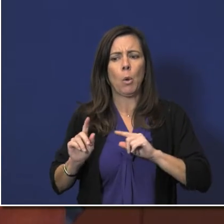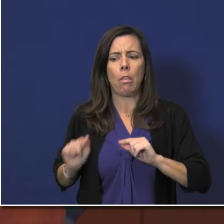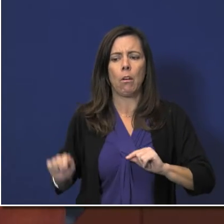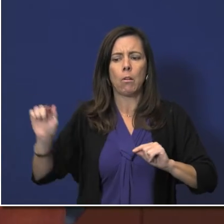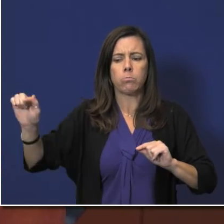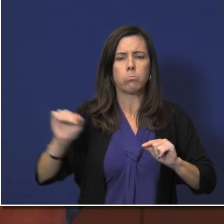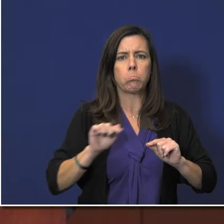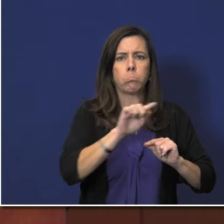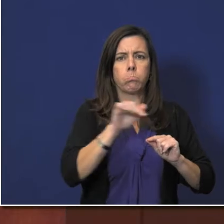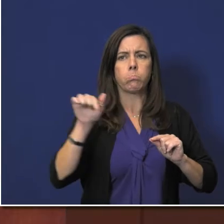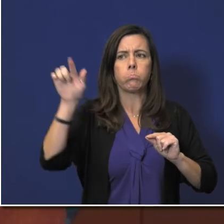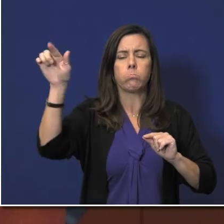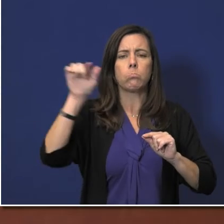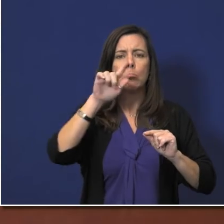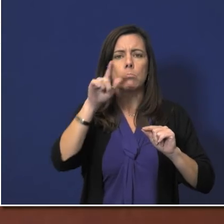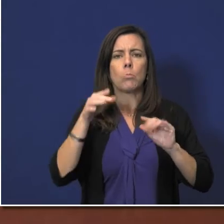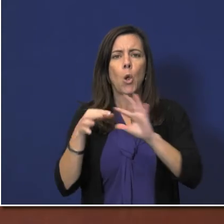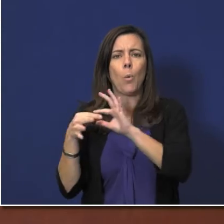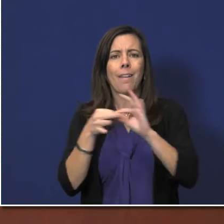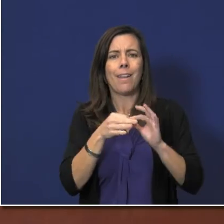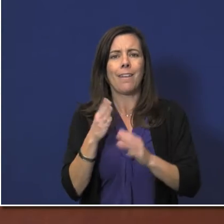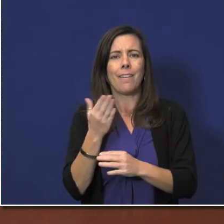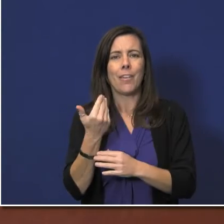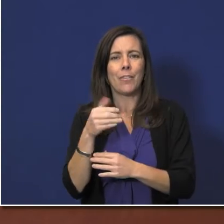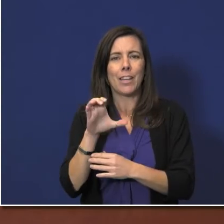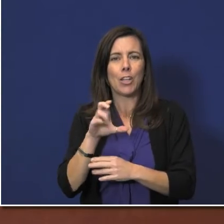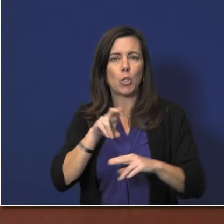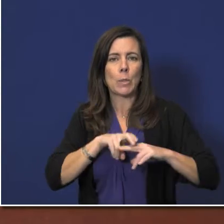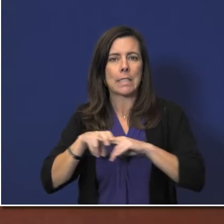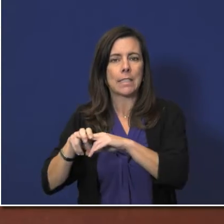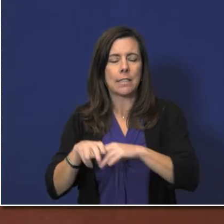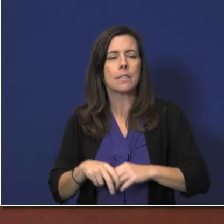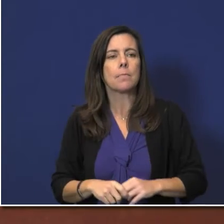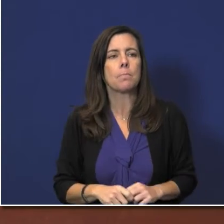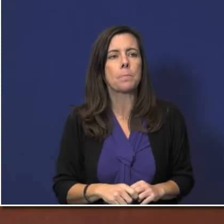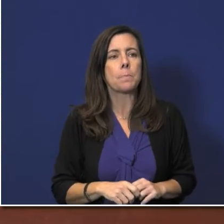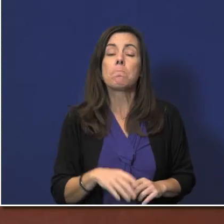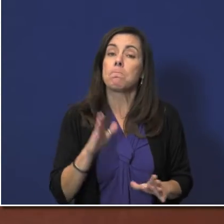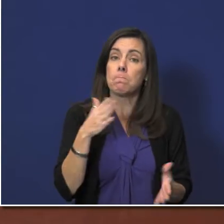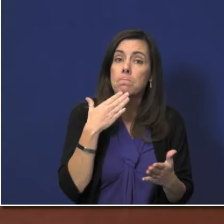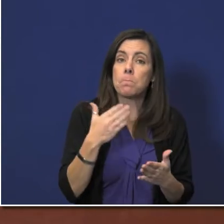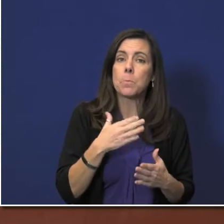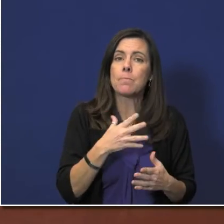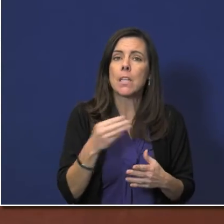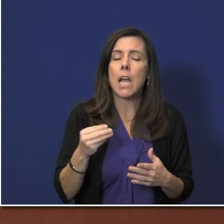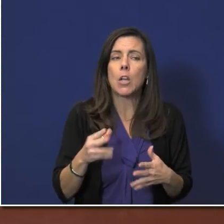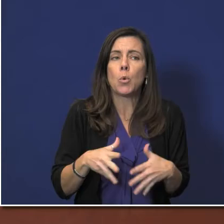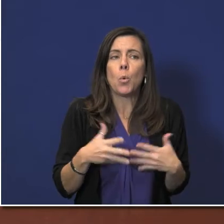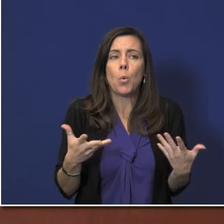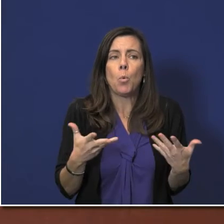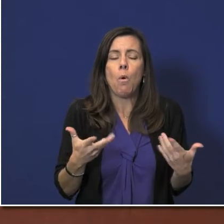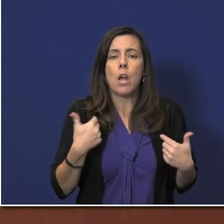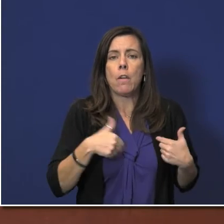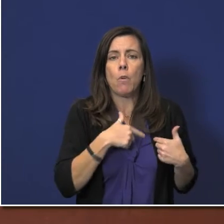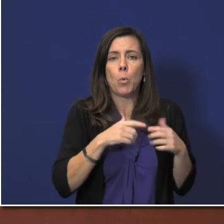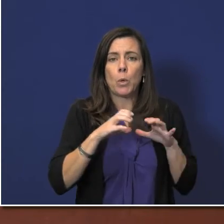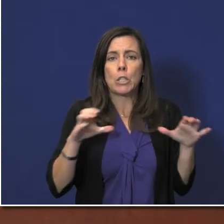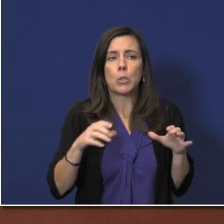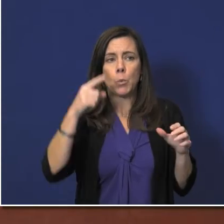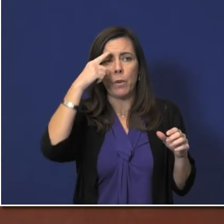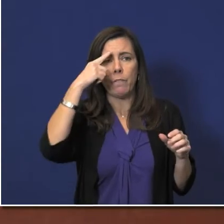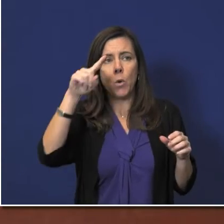on the 1,500 seat count. Okay, good. And then what provisions have been made